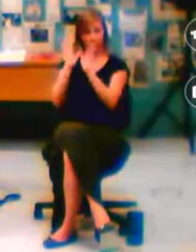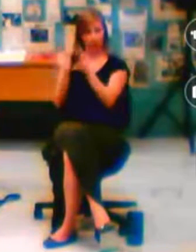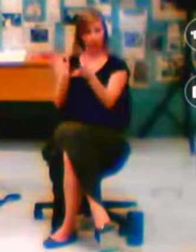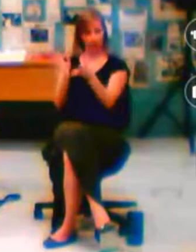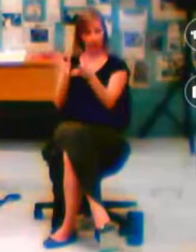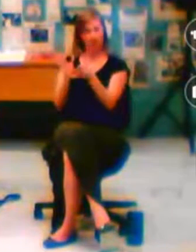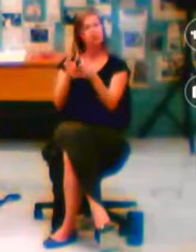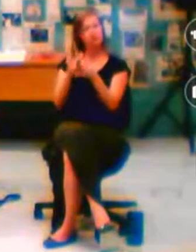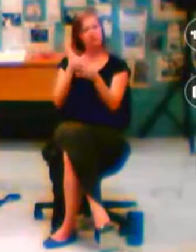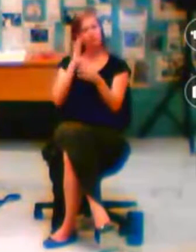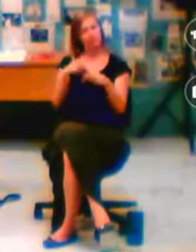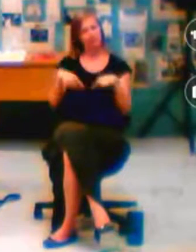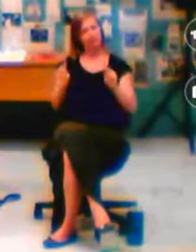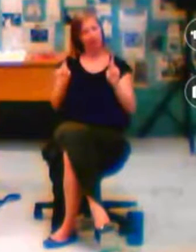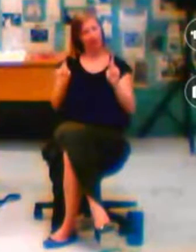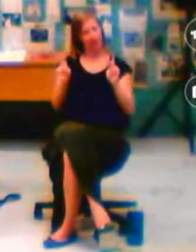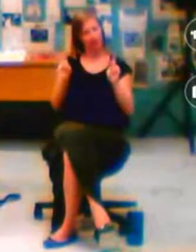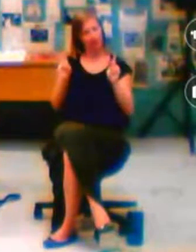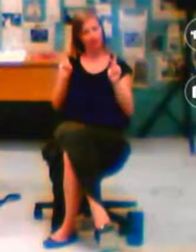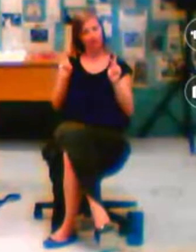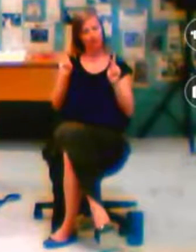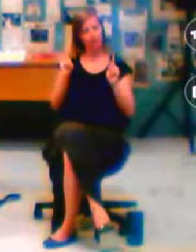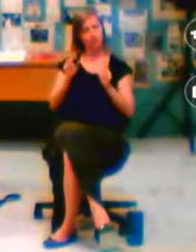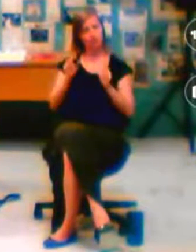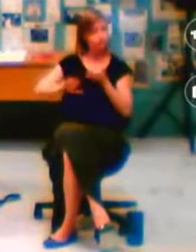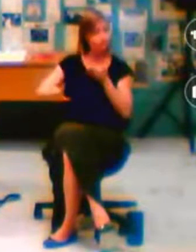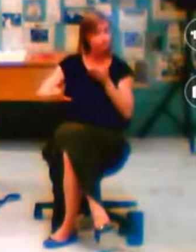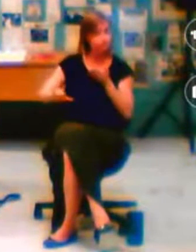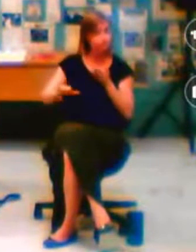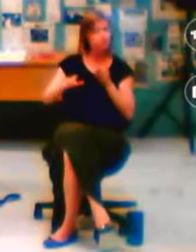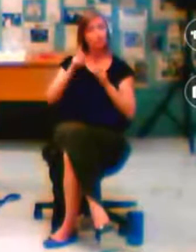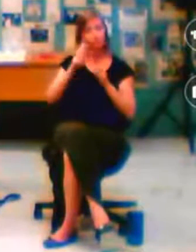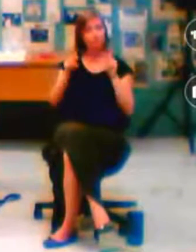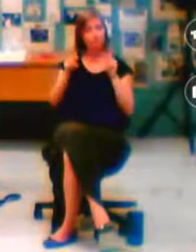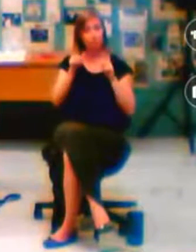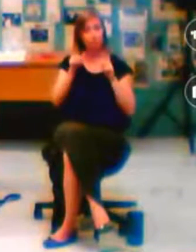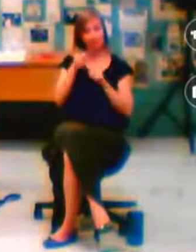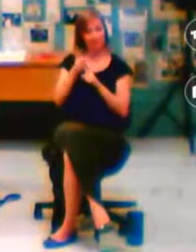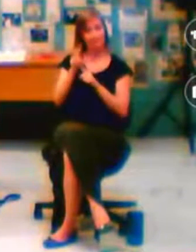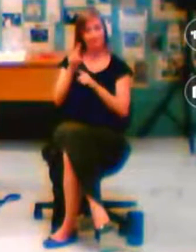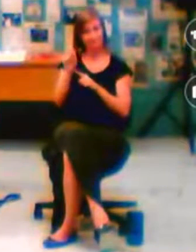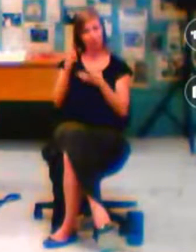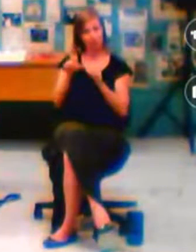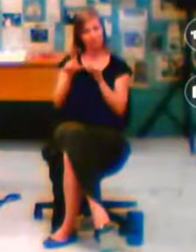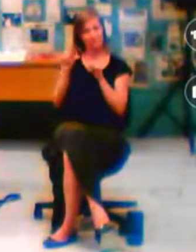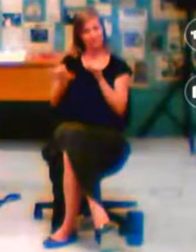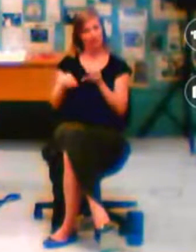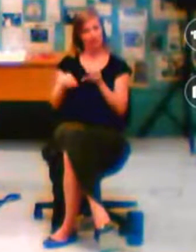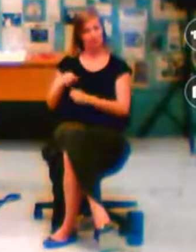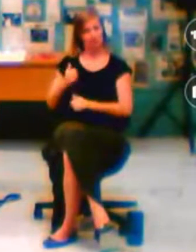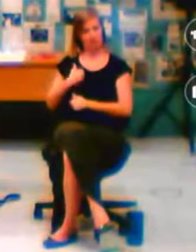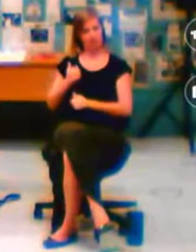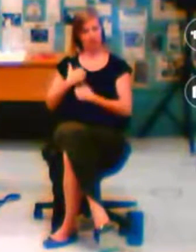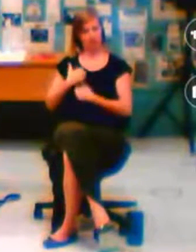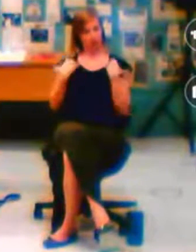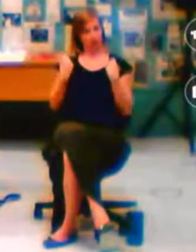in the state of Colorado? Are the facilities shutting down because they provide food and healthcare? And if